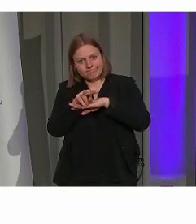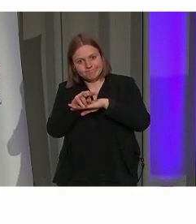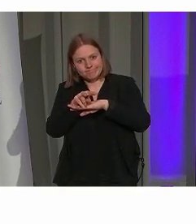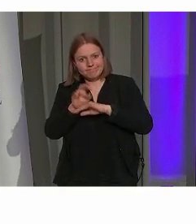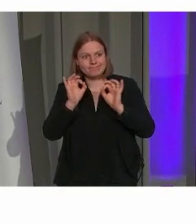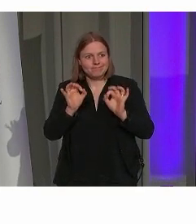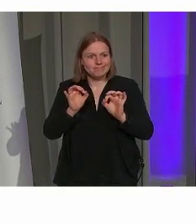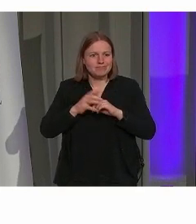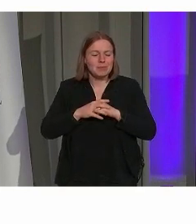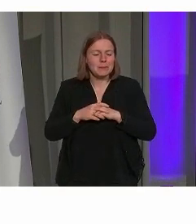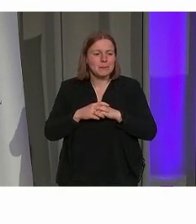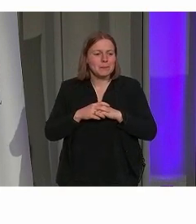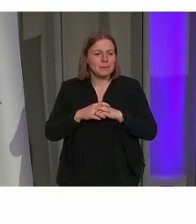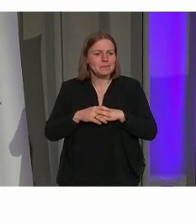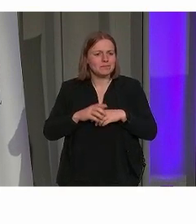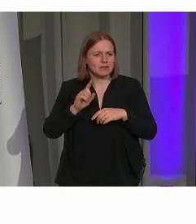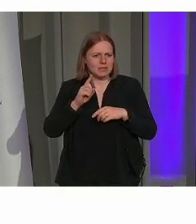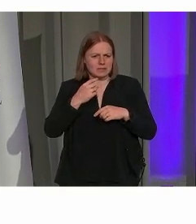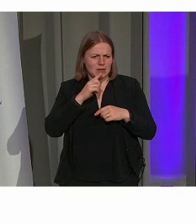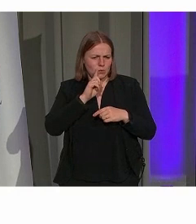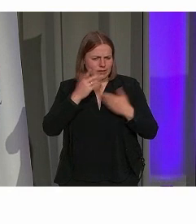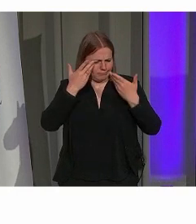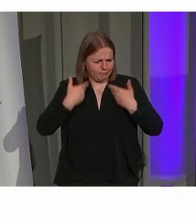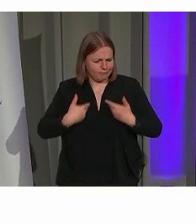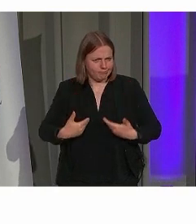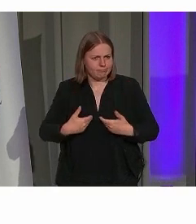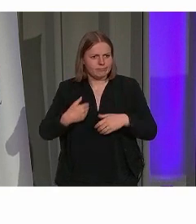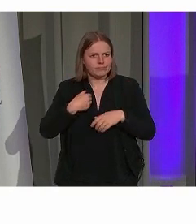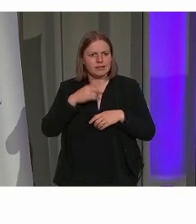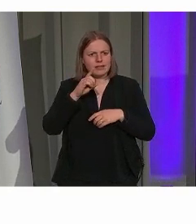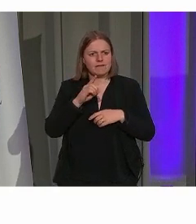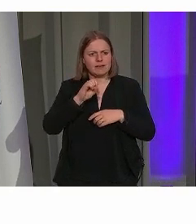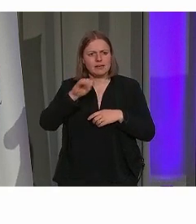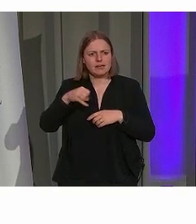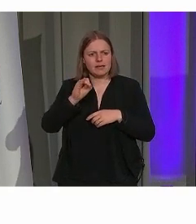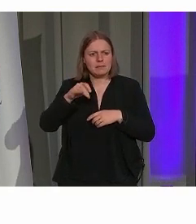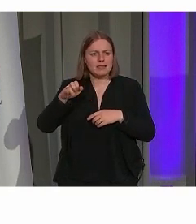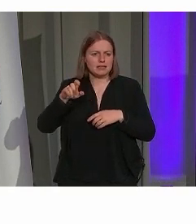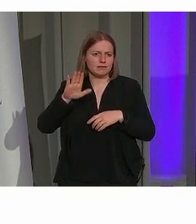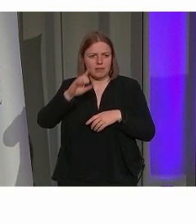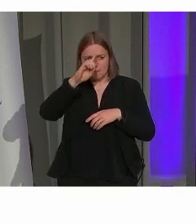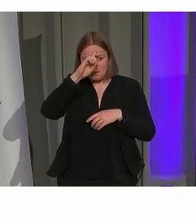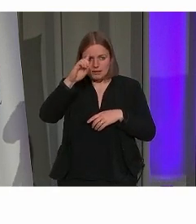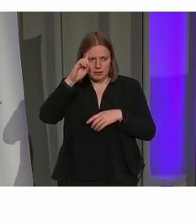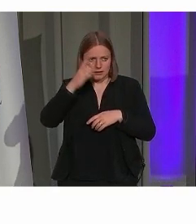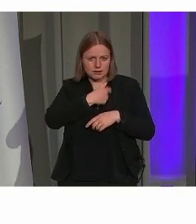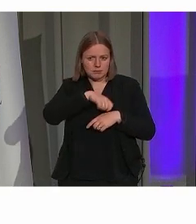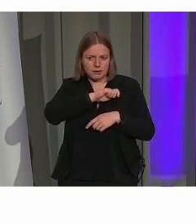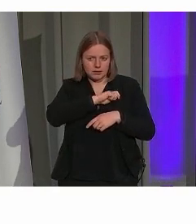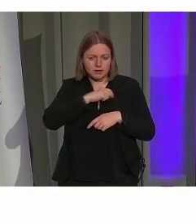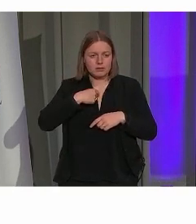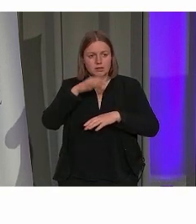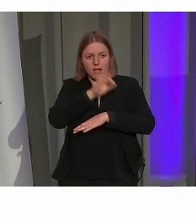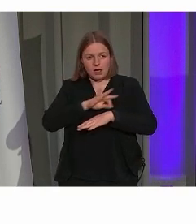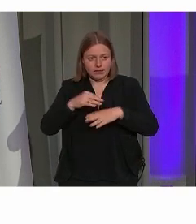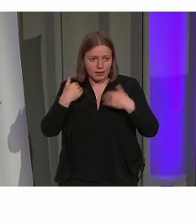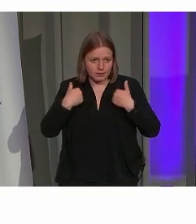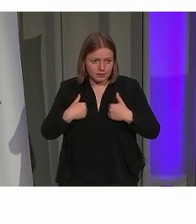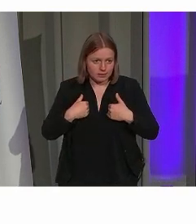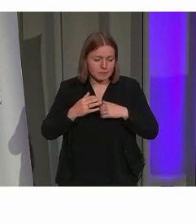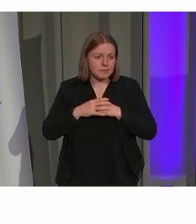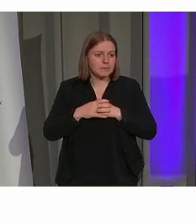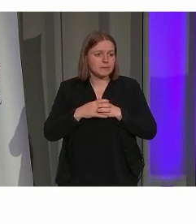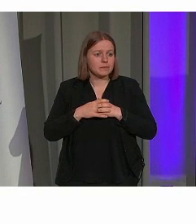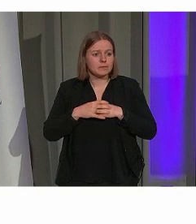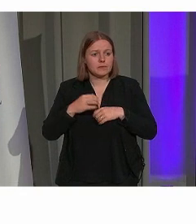And let me introduce myself. I'm Delfin Jimenez from Madrid. I'm an architect. I'm a member